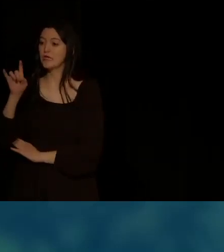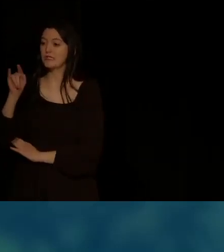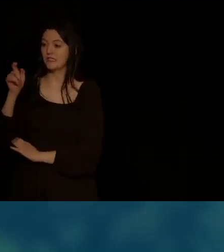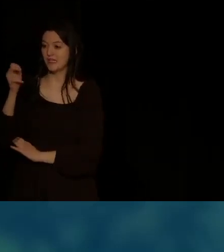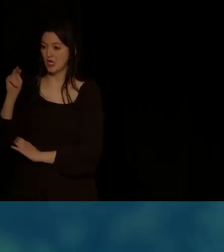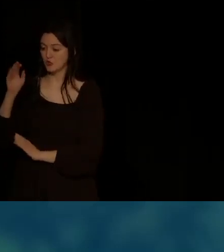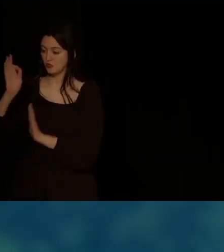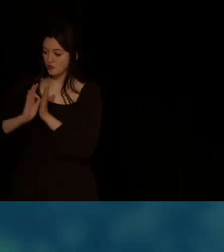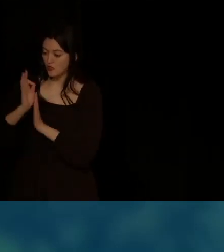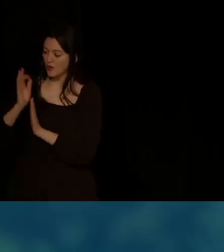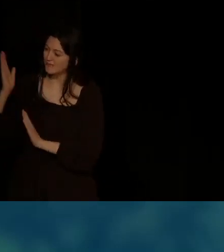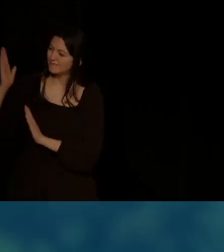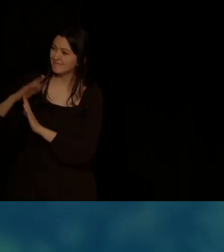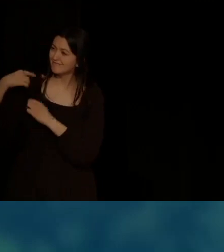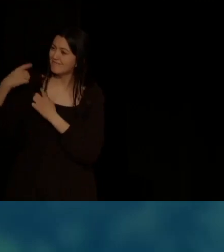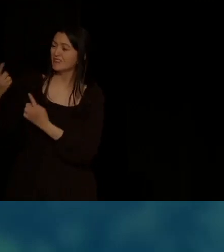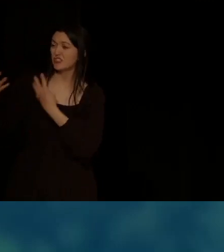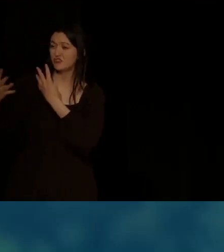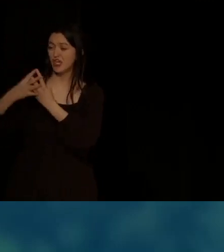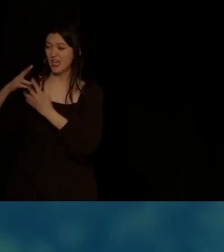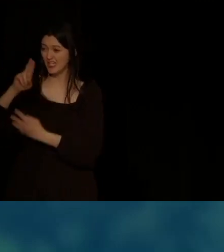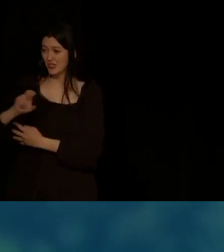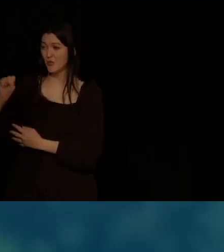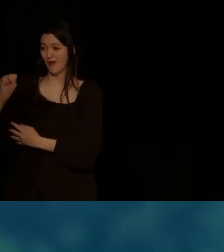in the U.S.